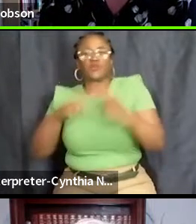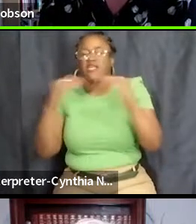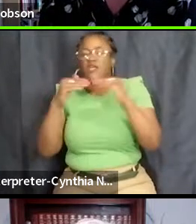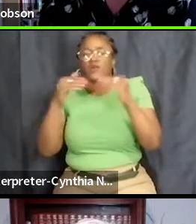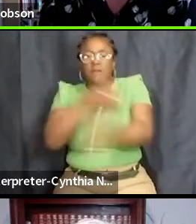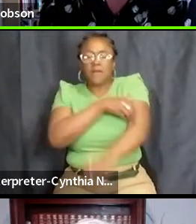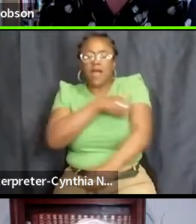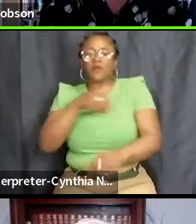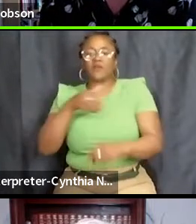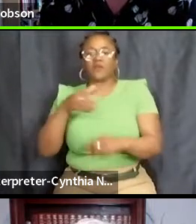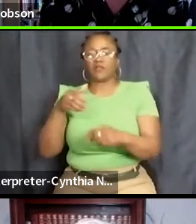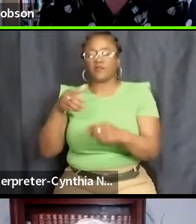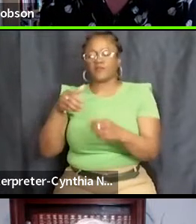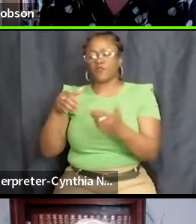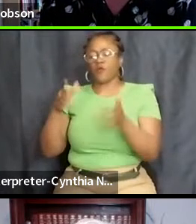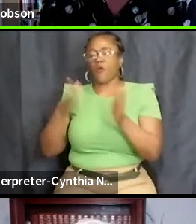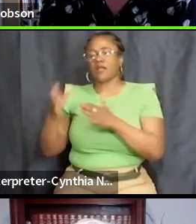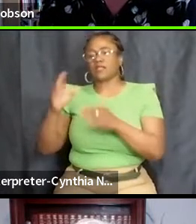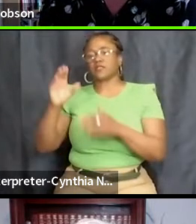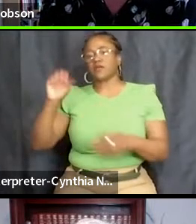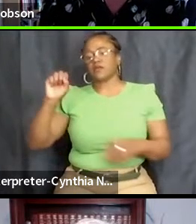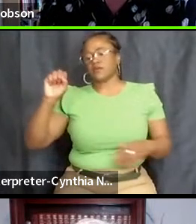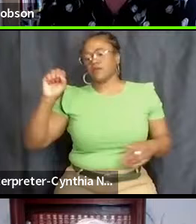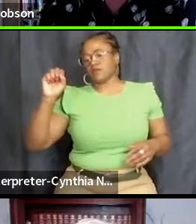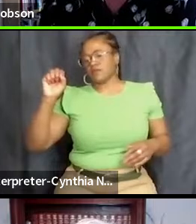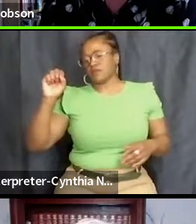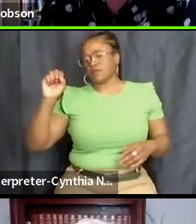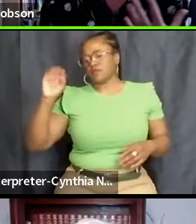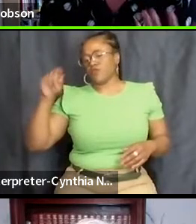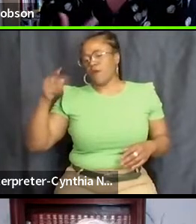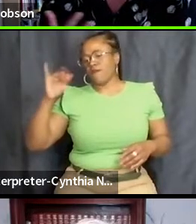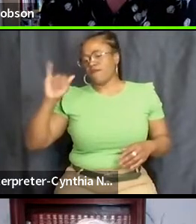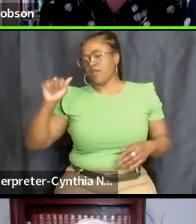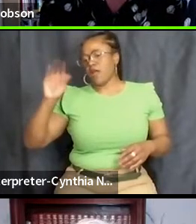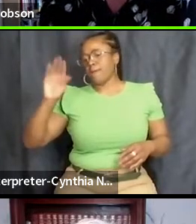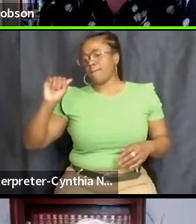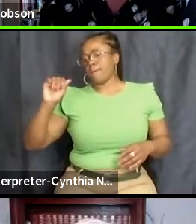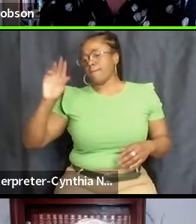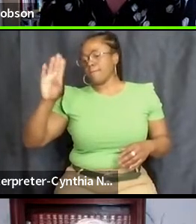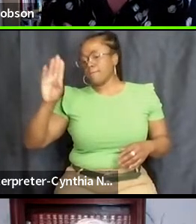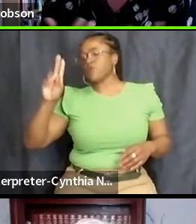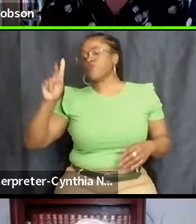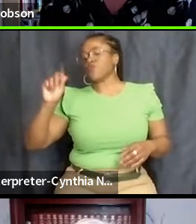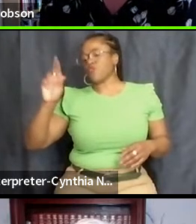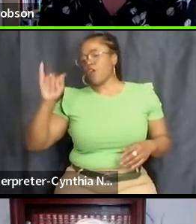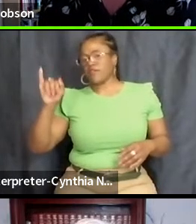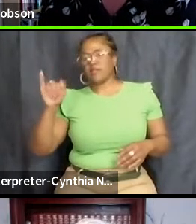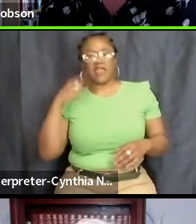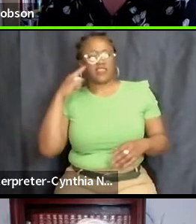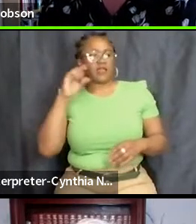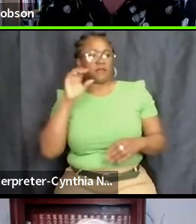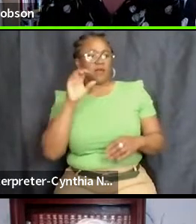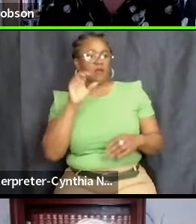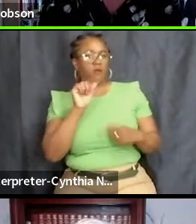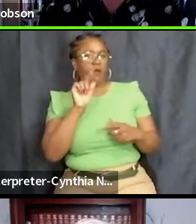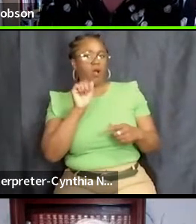organizer, Safia Bukhari. Sadly, she passed away in 2003. And so I think about Alston in part because I really wanted to highlight someone still with